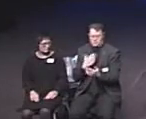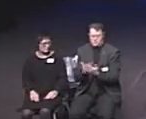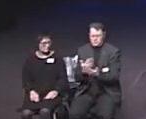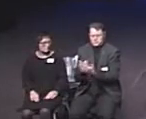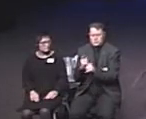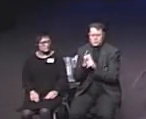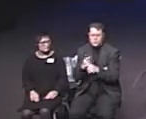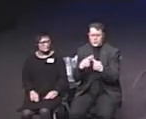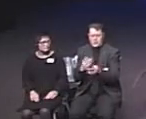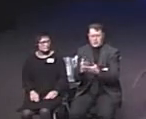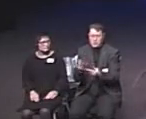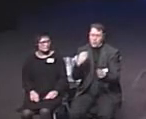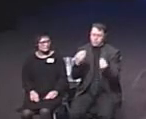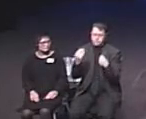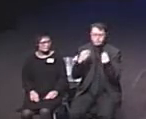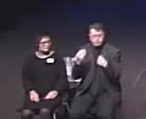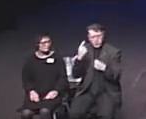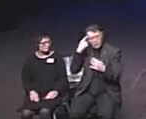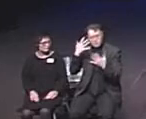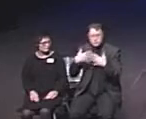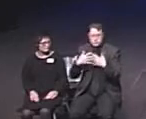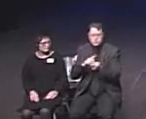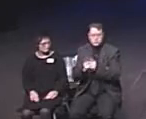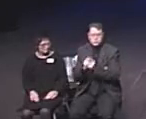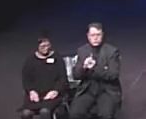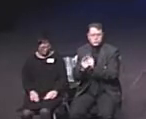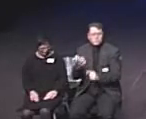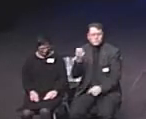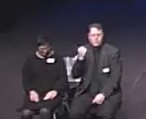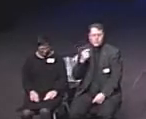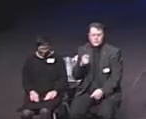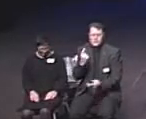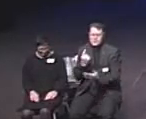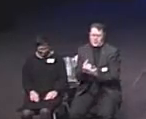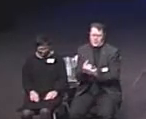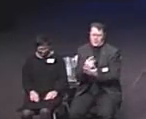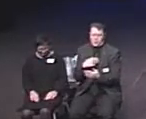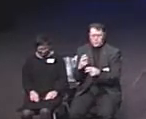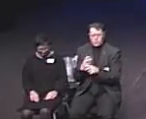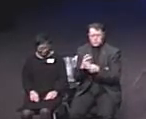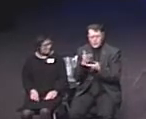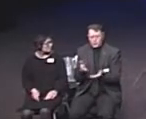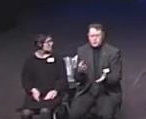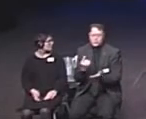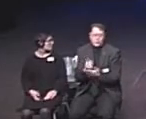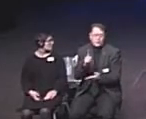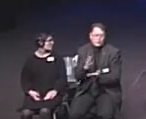to different things. So this is very, very central in our exhibition too.